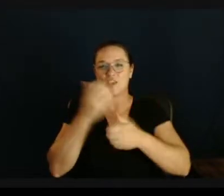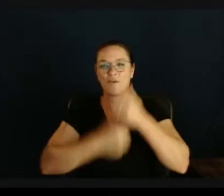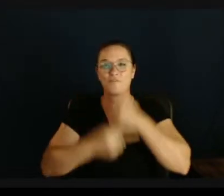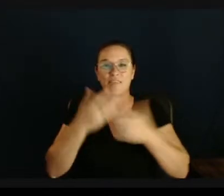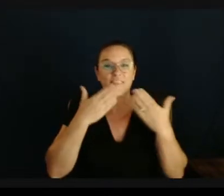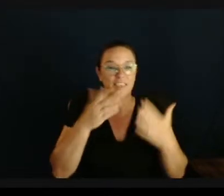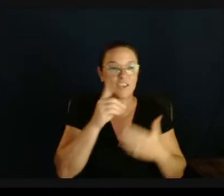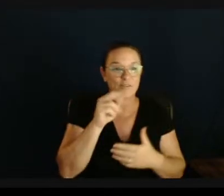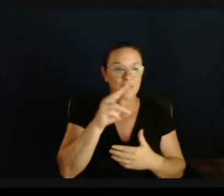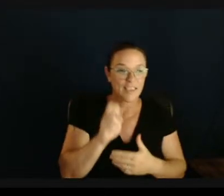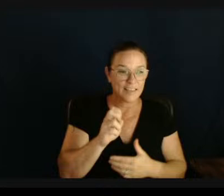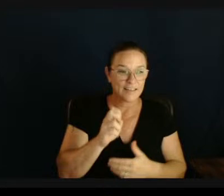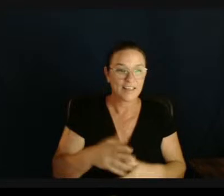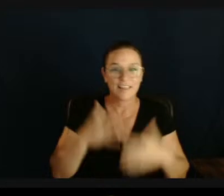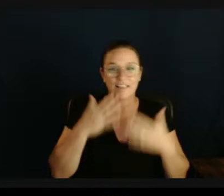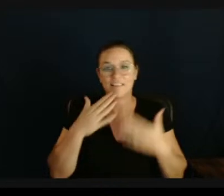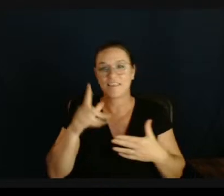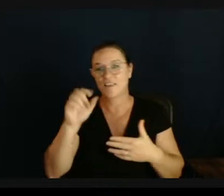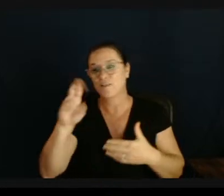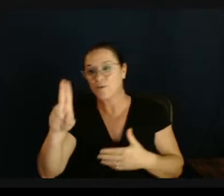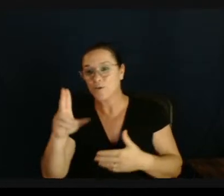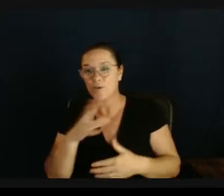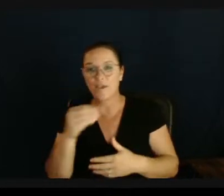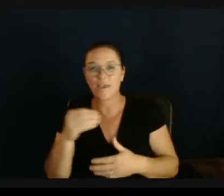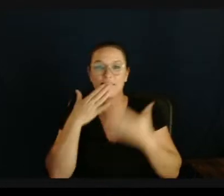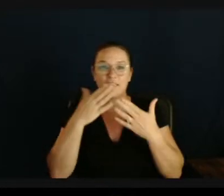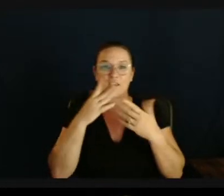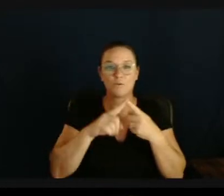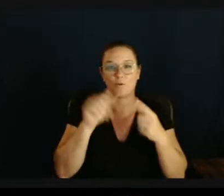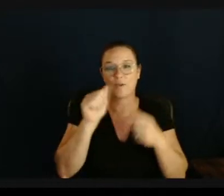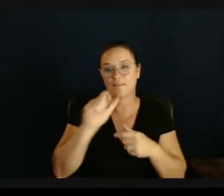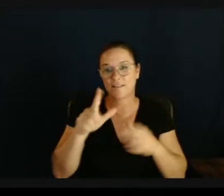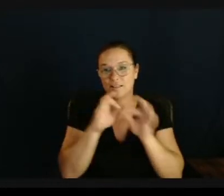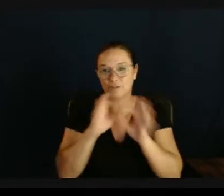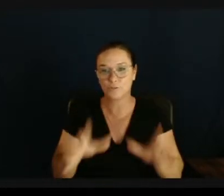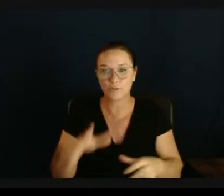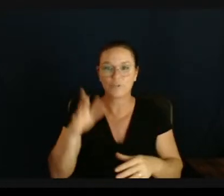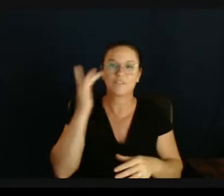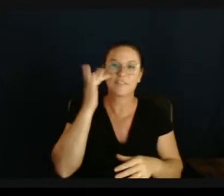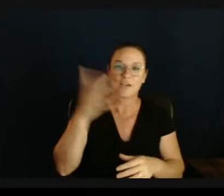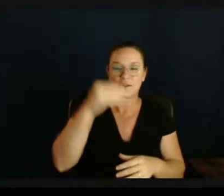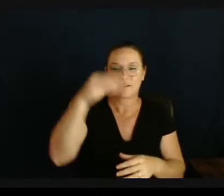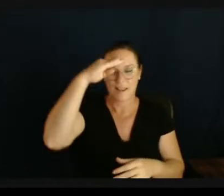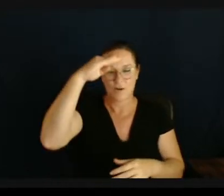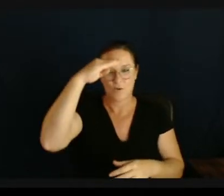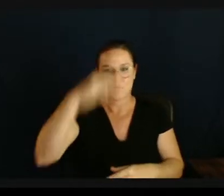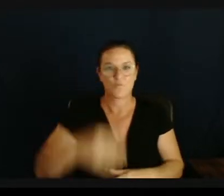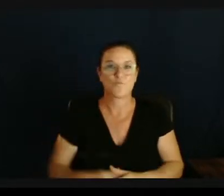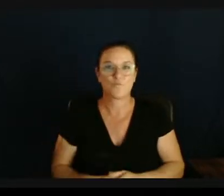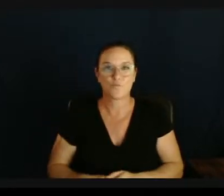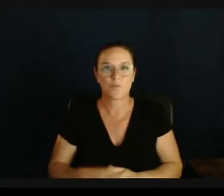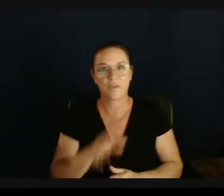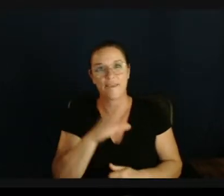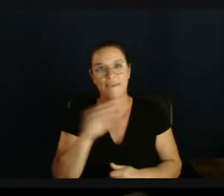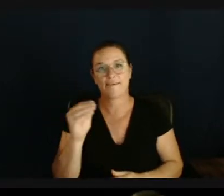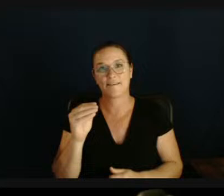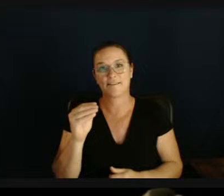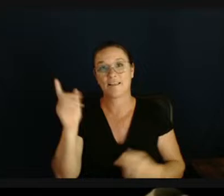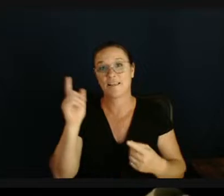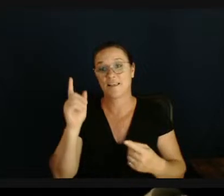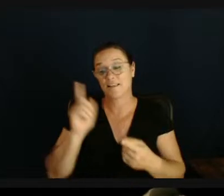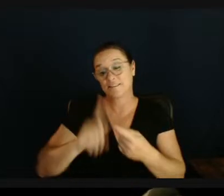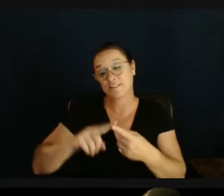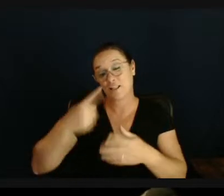Dane. Thanks, Lou on the back end, and thanks to our ASL interpreters, Daniel and Carrie. And until next